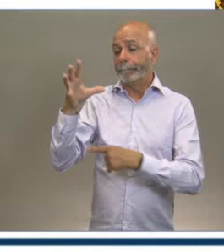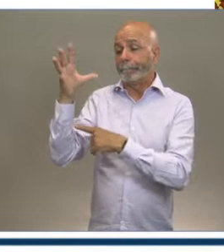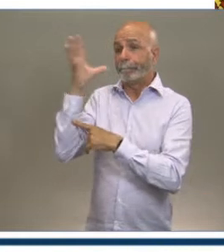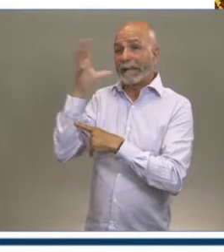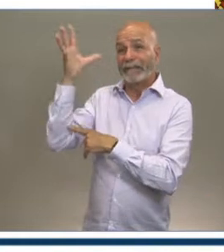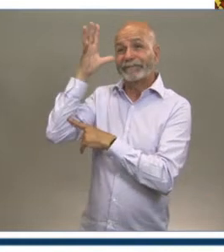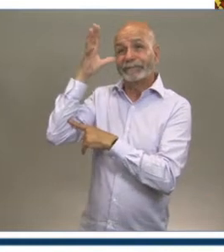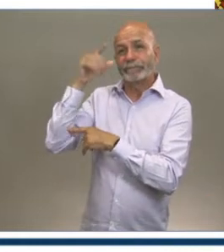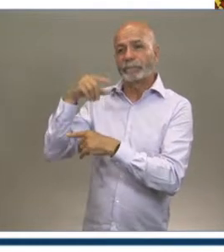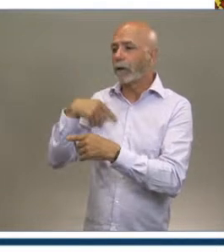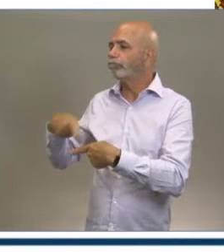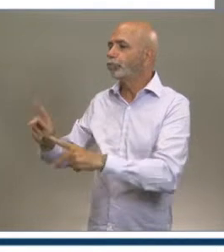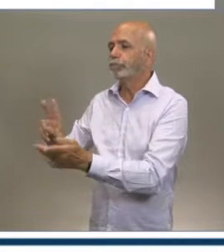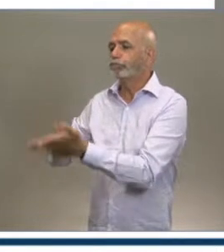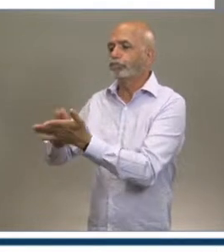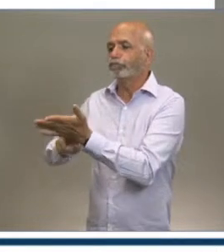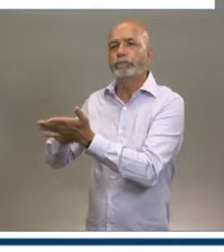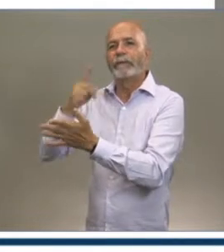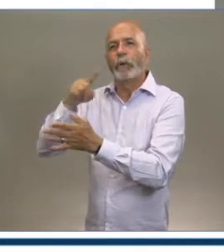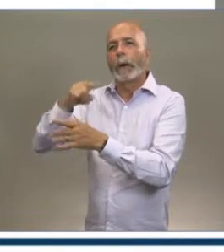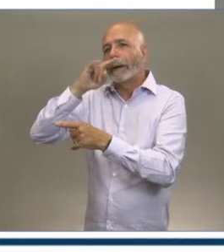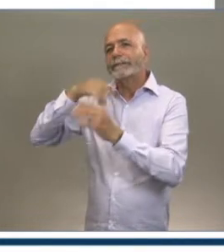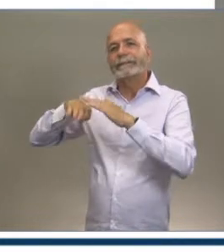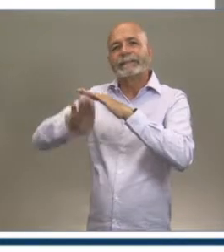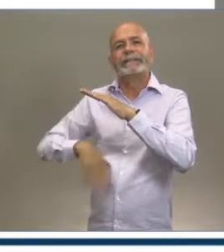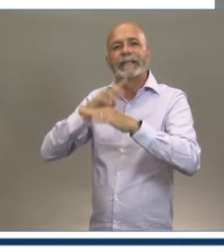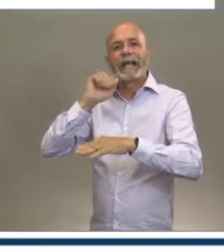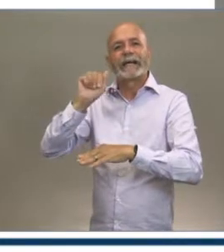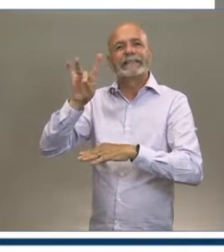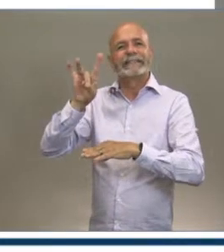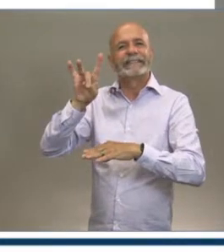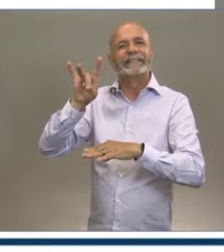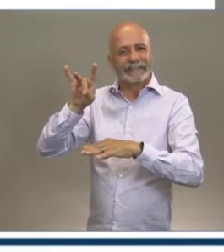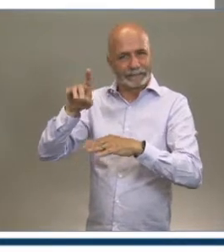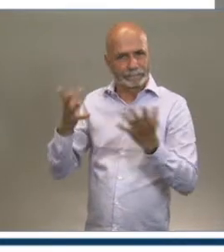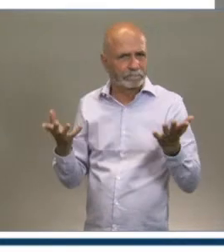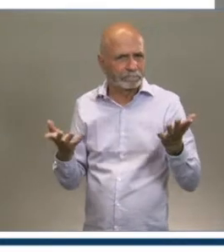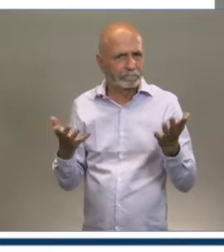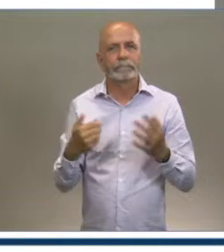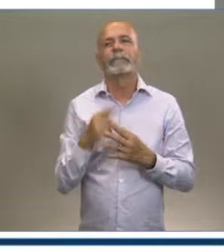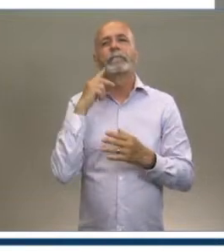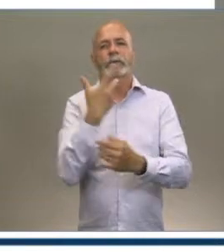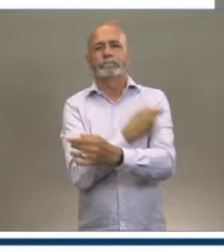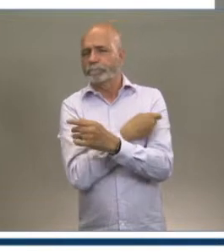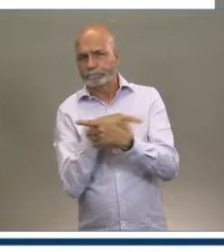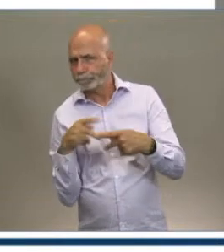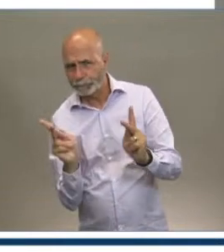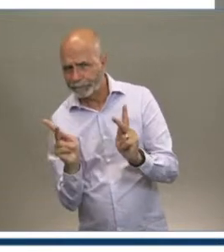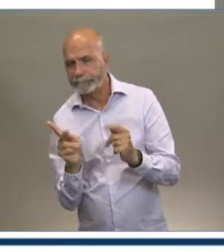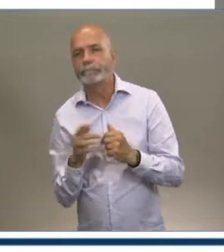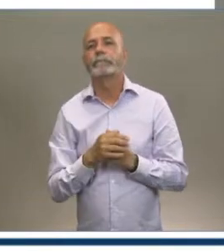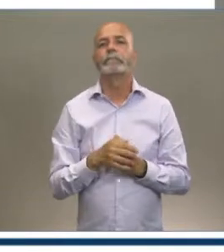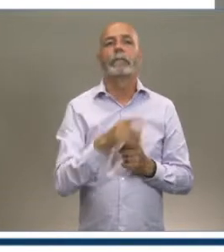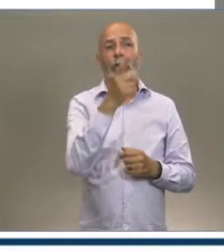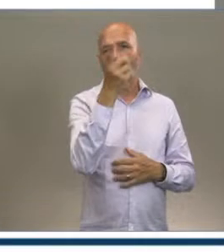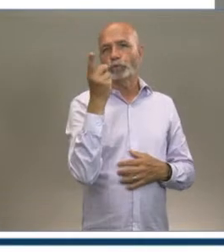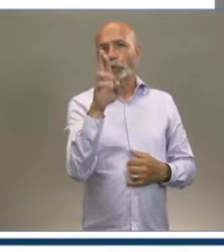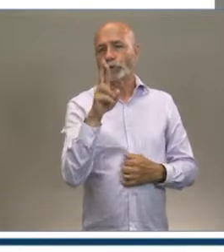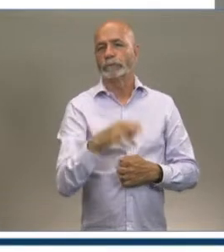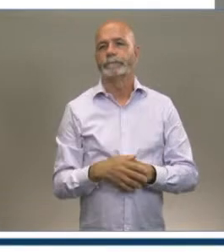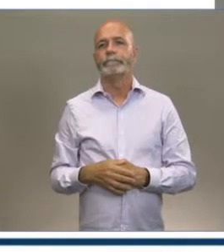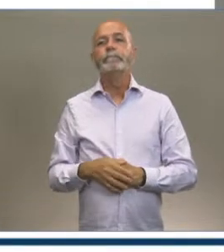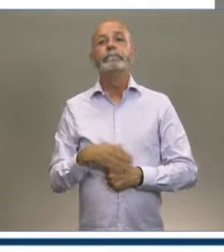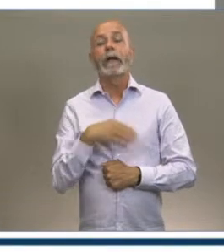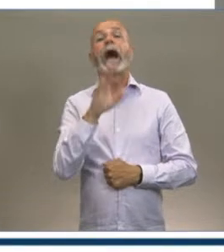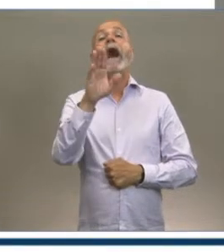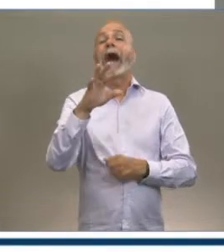So two questions there. So we know, looking at our and I talked with the vaccine folks this morning, those 35 and